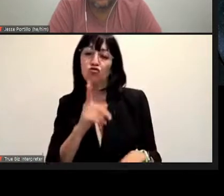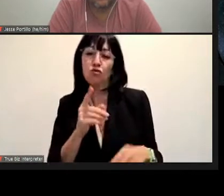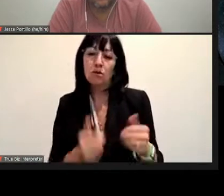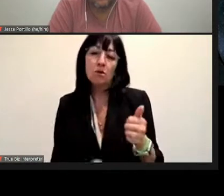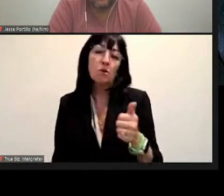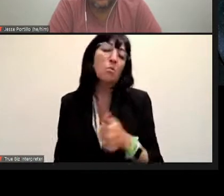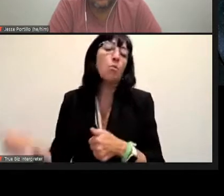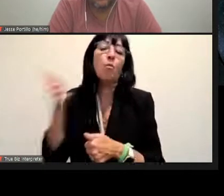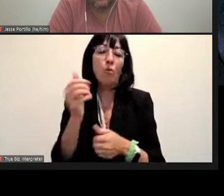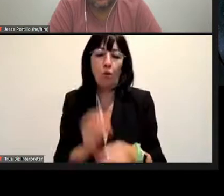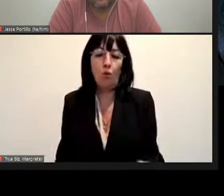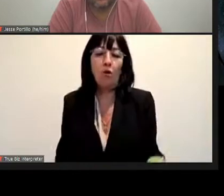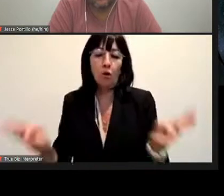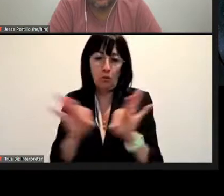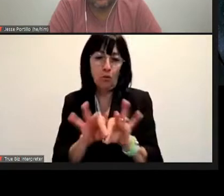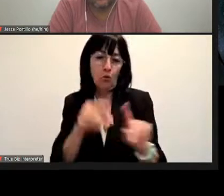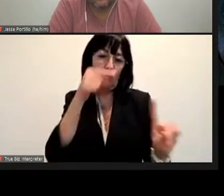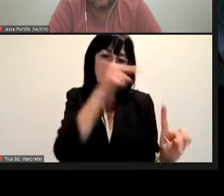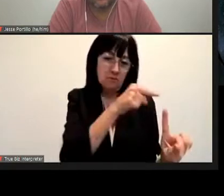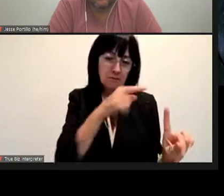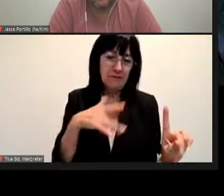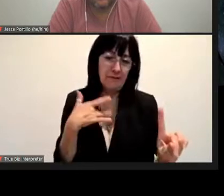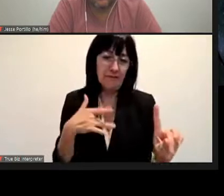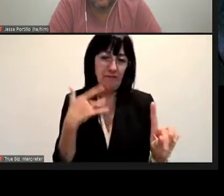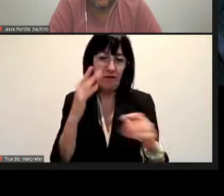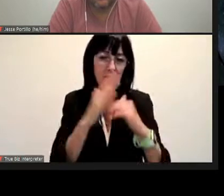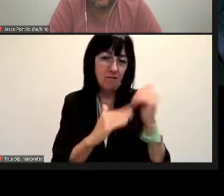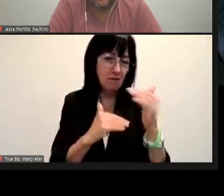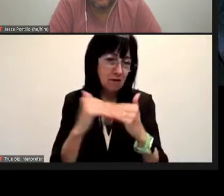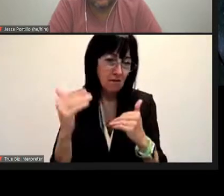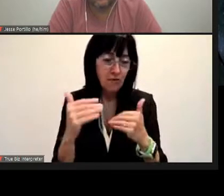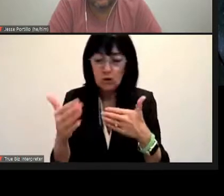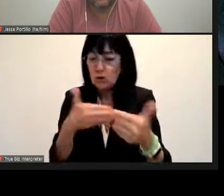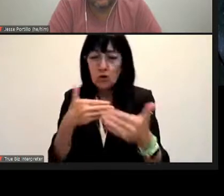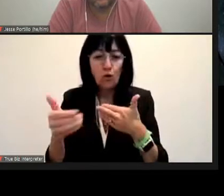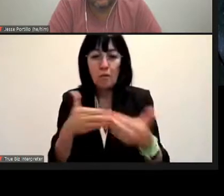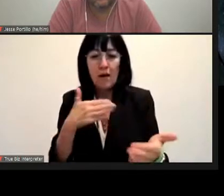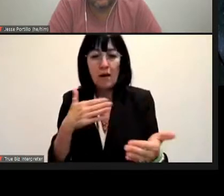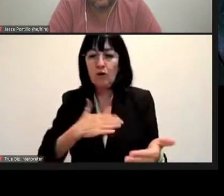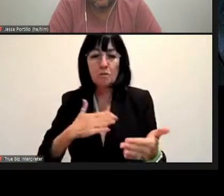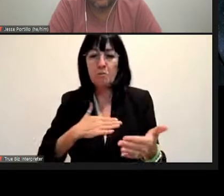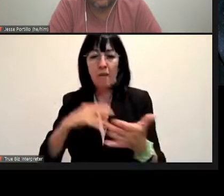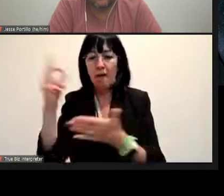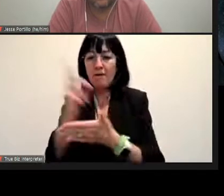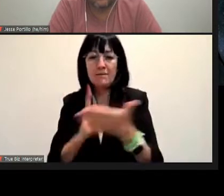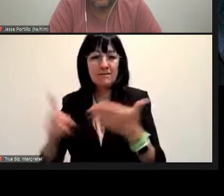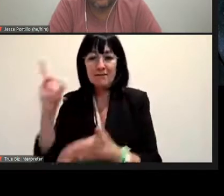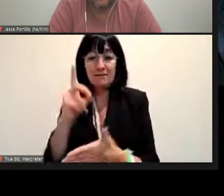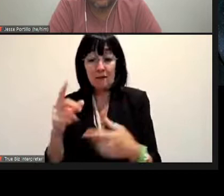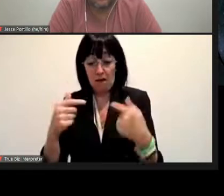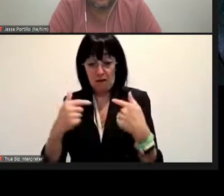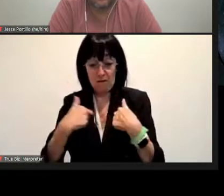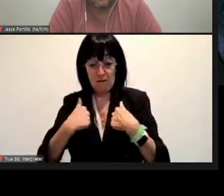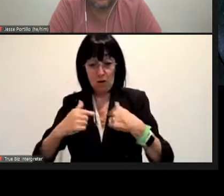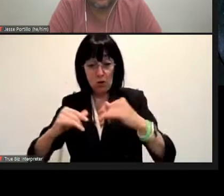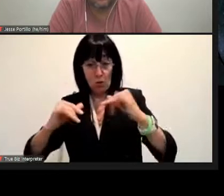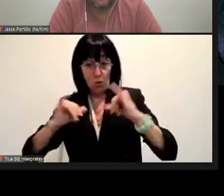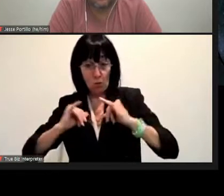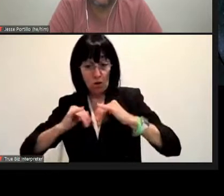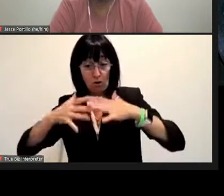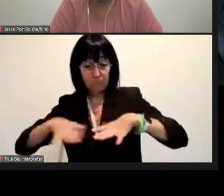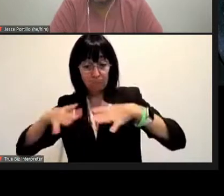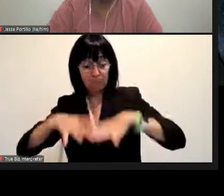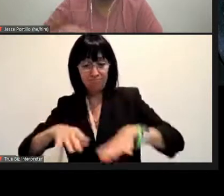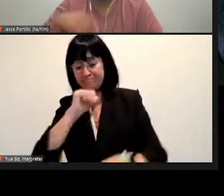feel comfortable than like whatever I'm designing work, because I don't have to wear it. And if you don't feel comfortable in it, it's not going